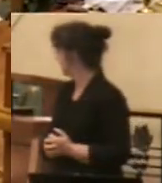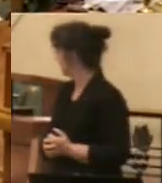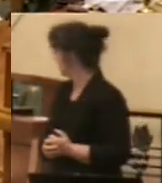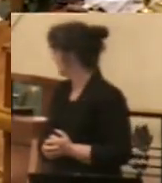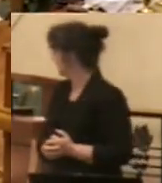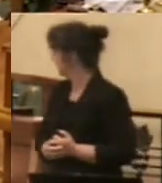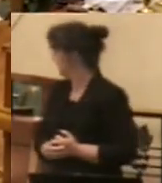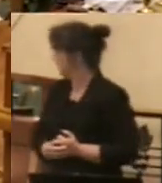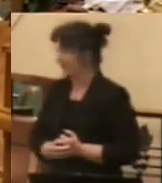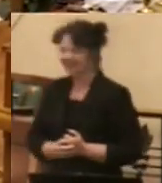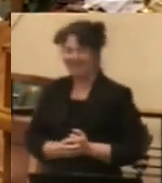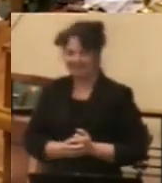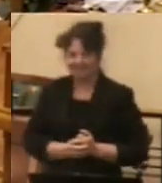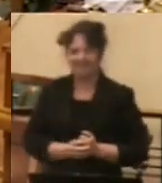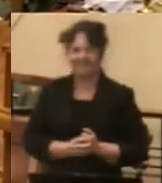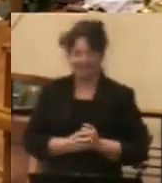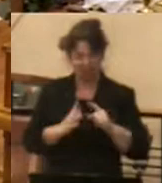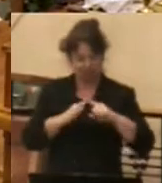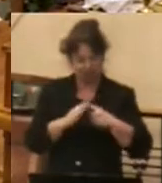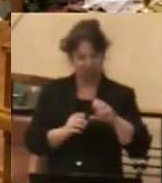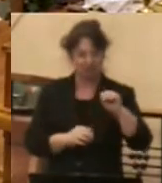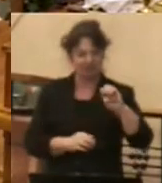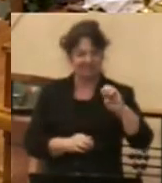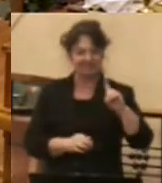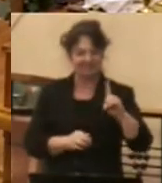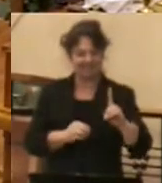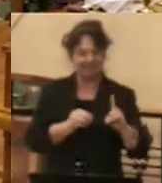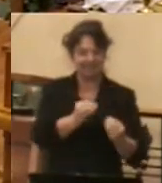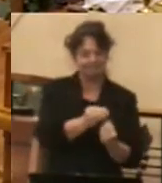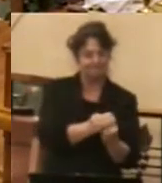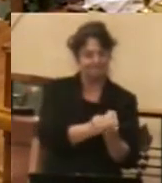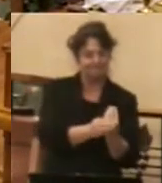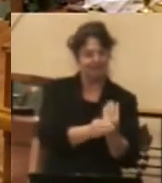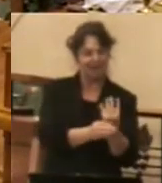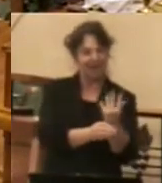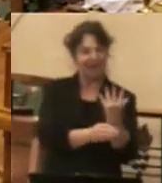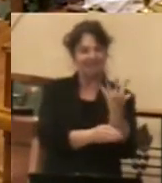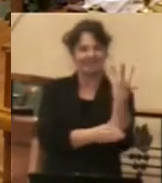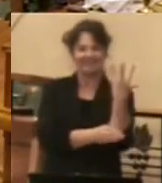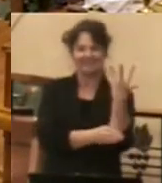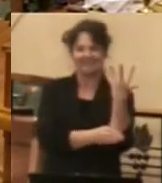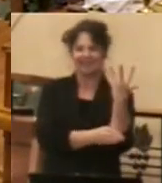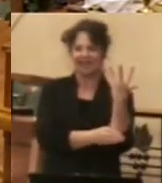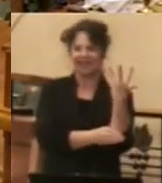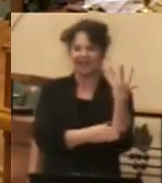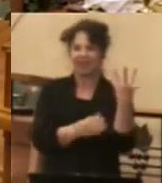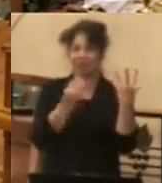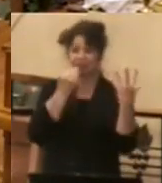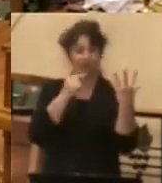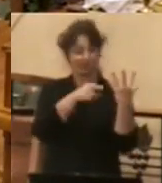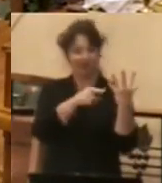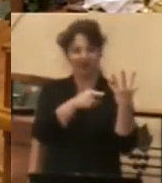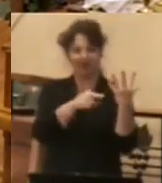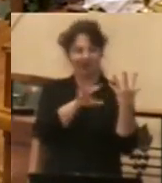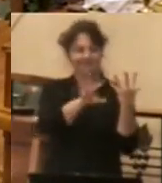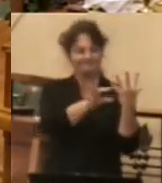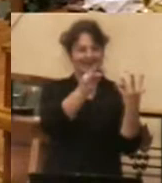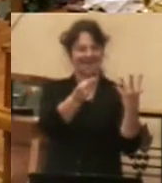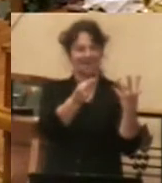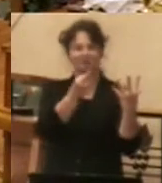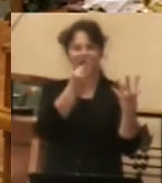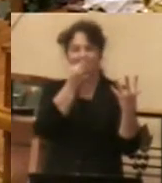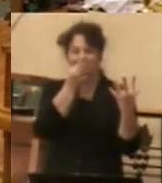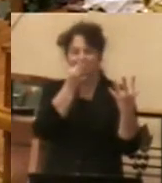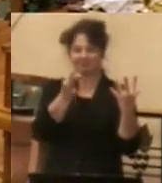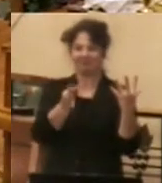Yeah, a plant can grow from the seed, exactly, and food can grow from the plant. You're exactly right. And when we pick these things, and you've